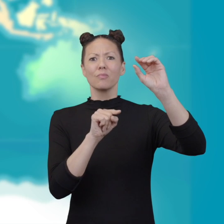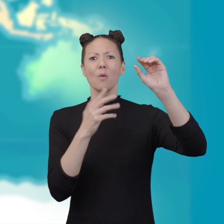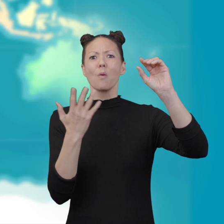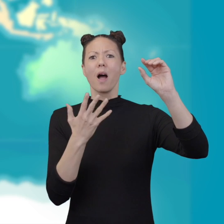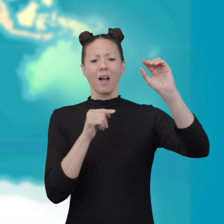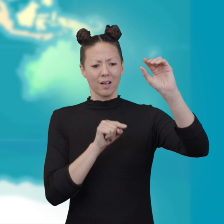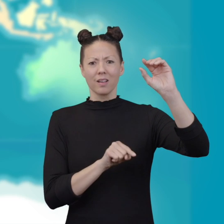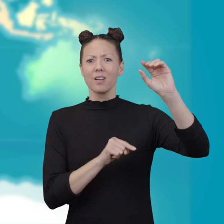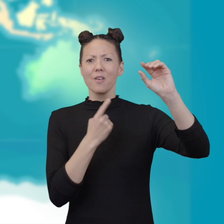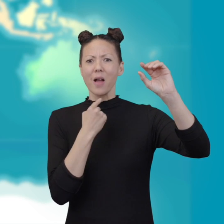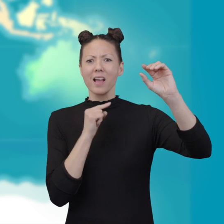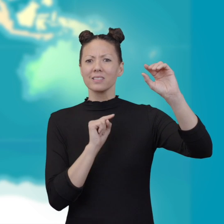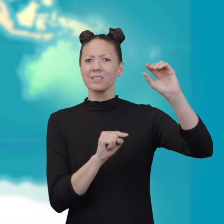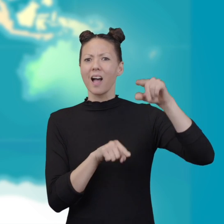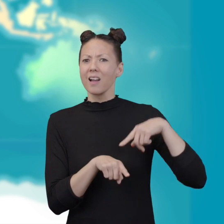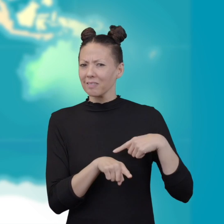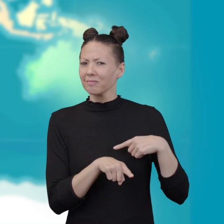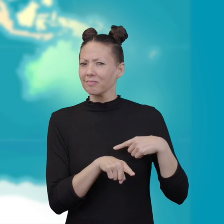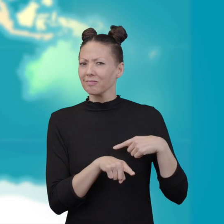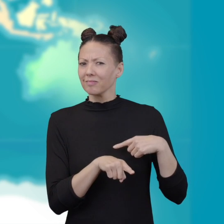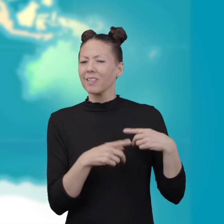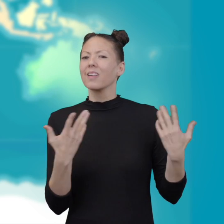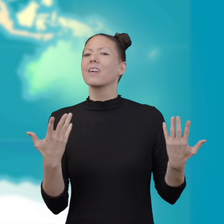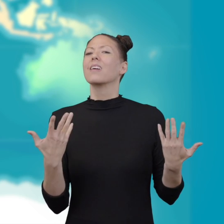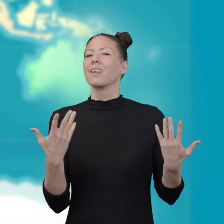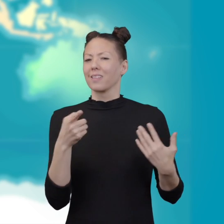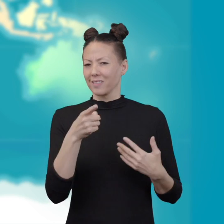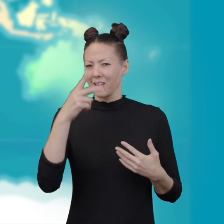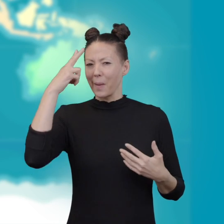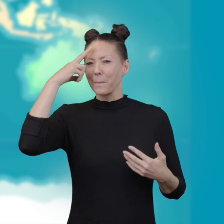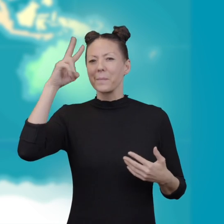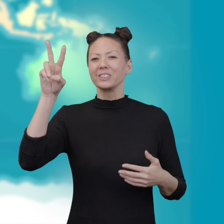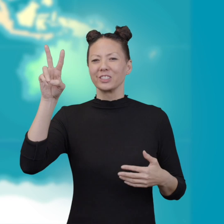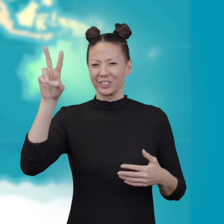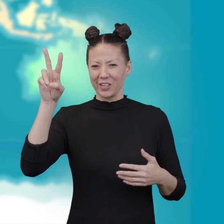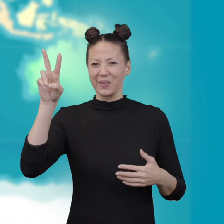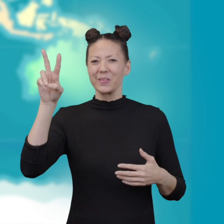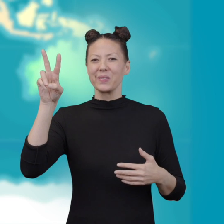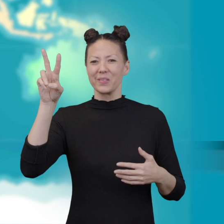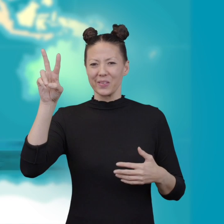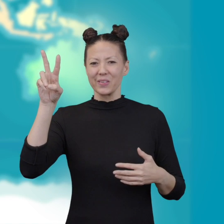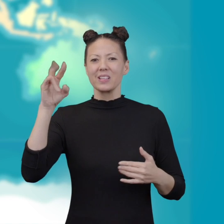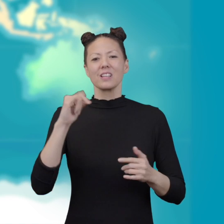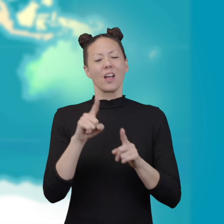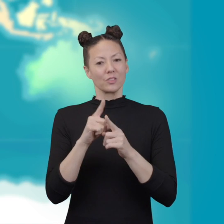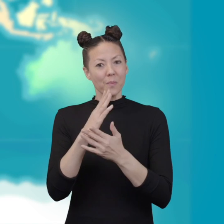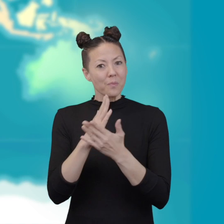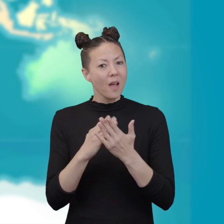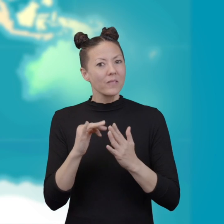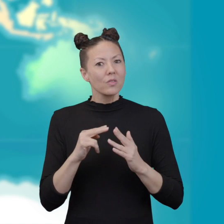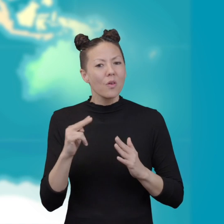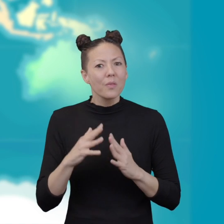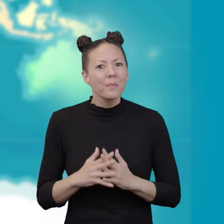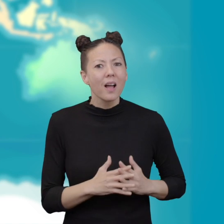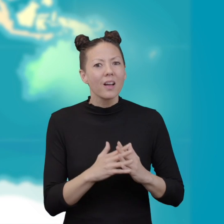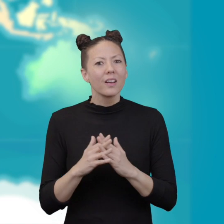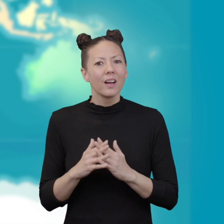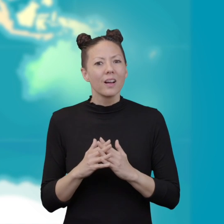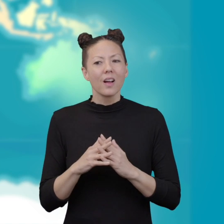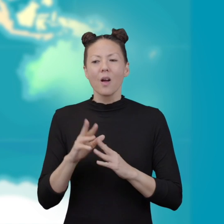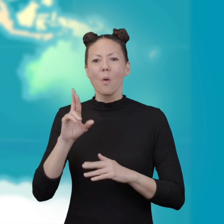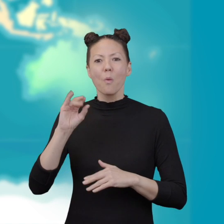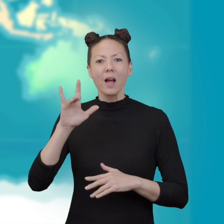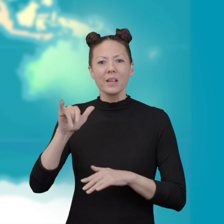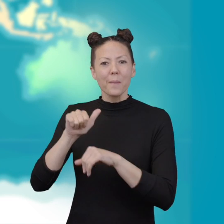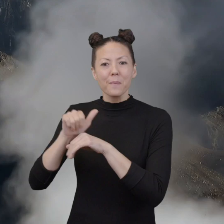directly north of the United States. Where's the dot now? Smack dab in the middle of Mexico, which is also part